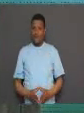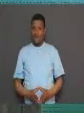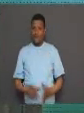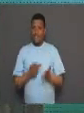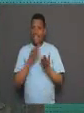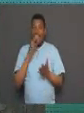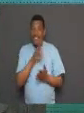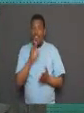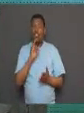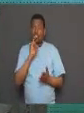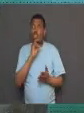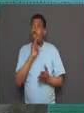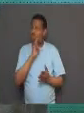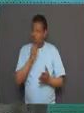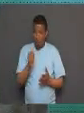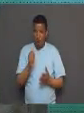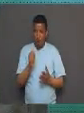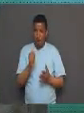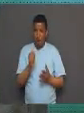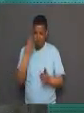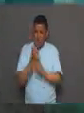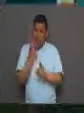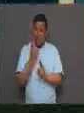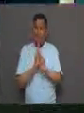There is no one correct answer to this question.